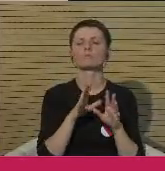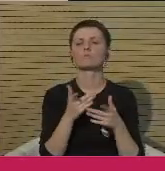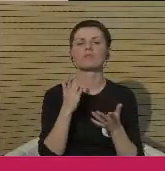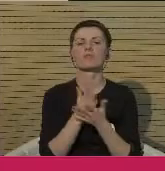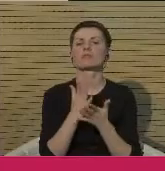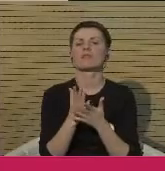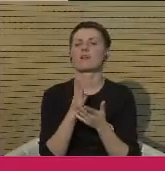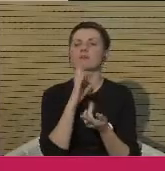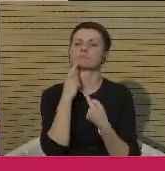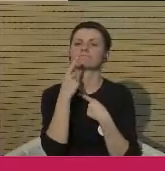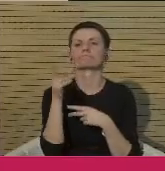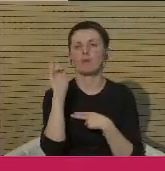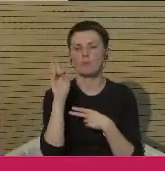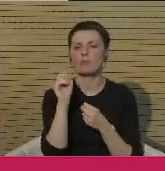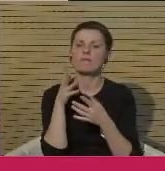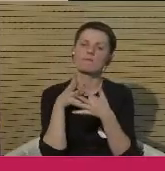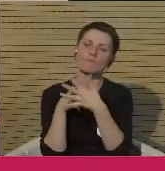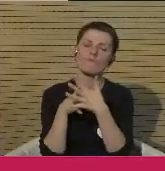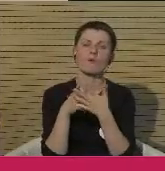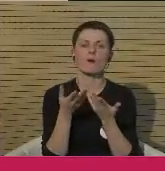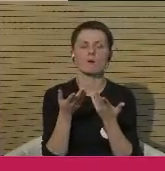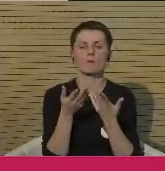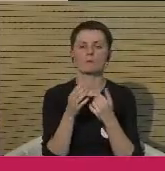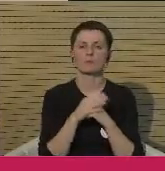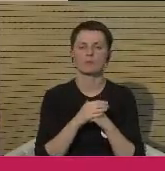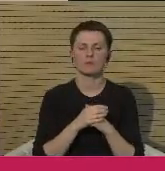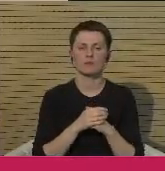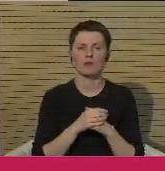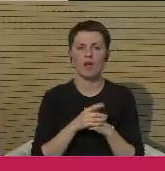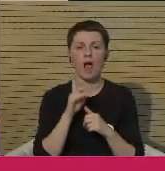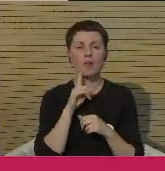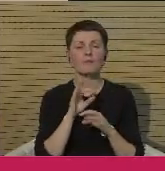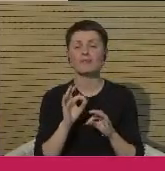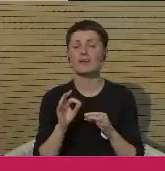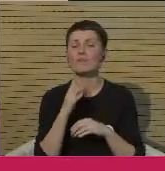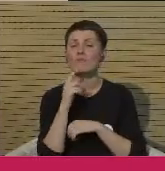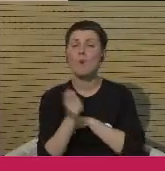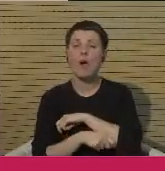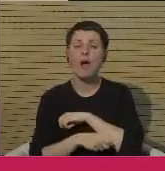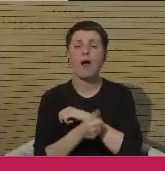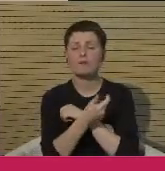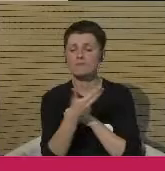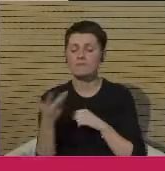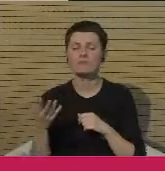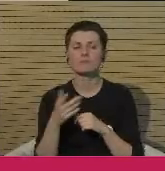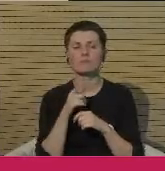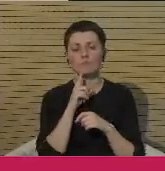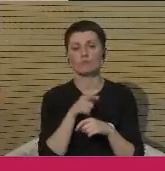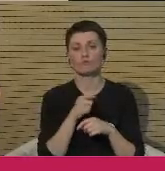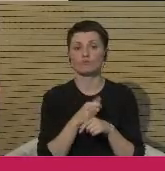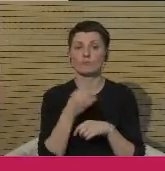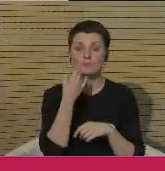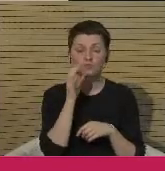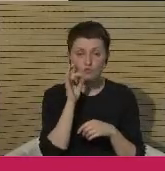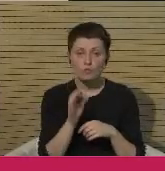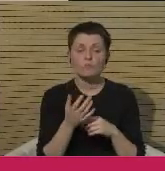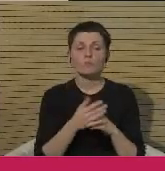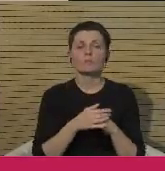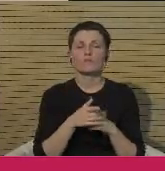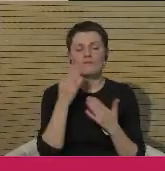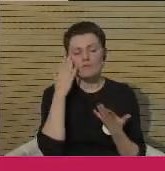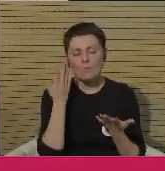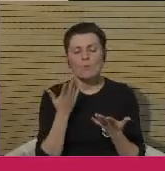Only some judgments are made. Only some opinions are voiced, which is not